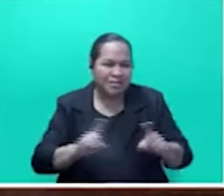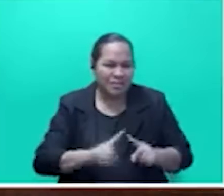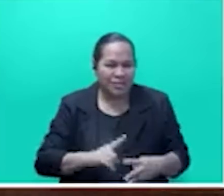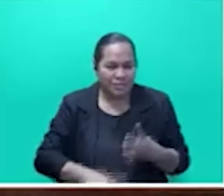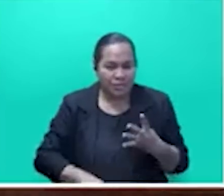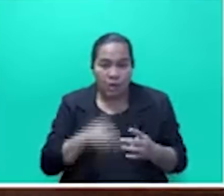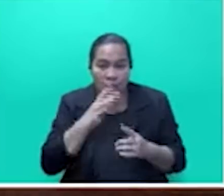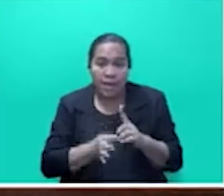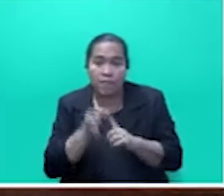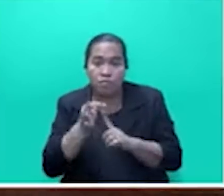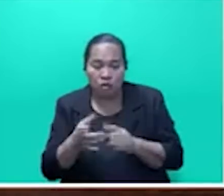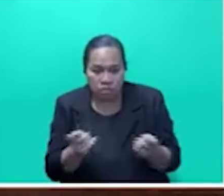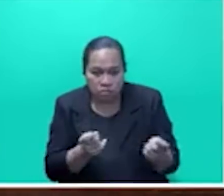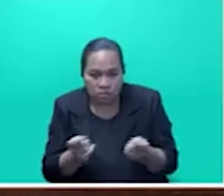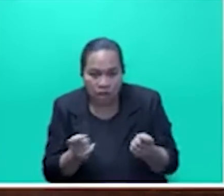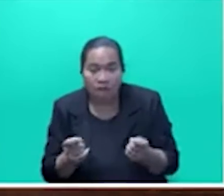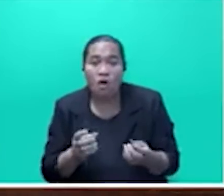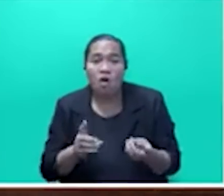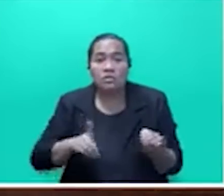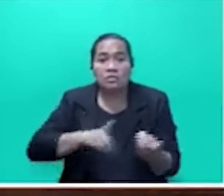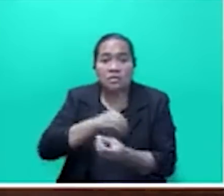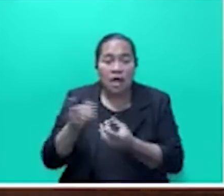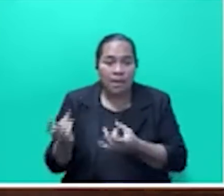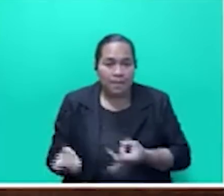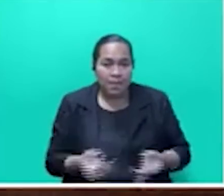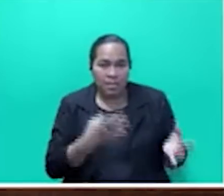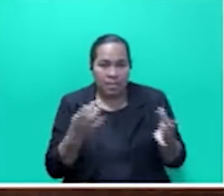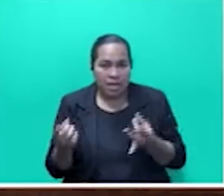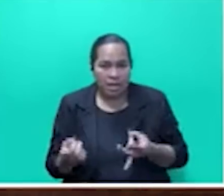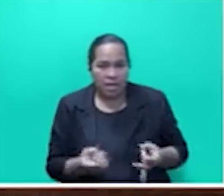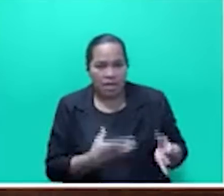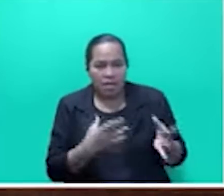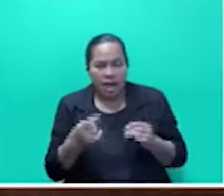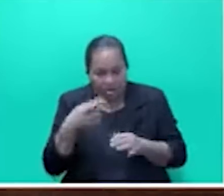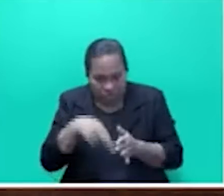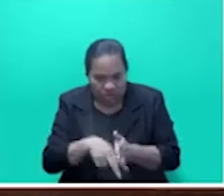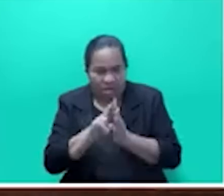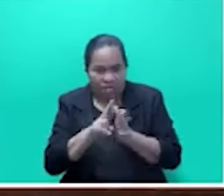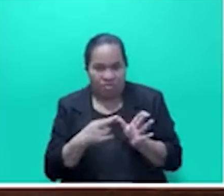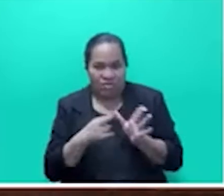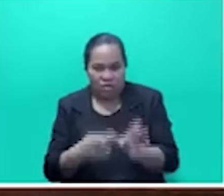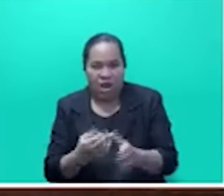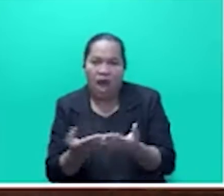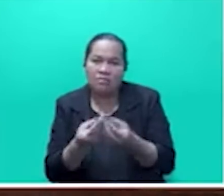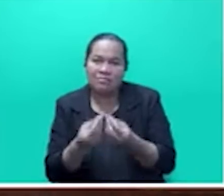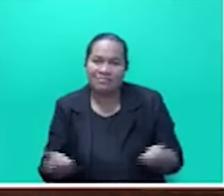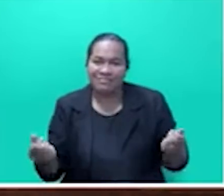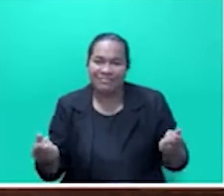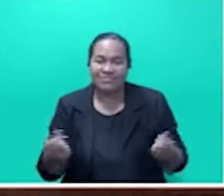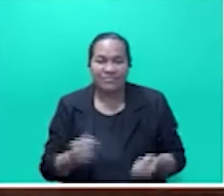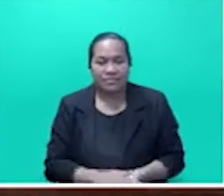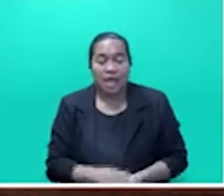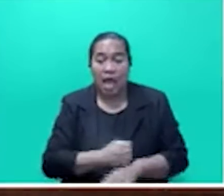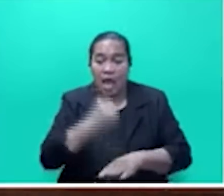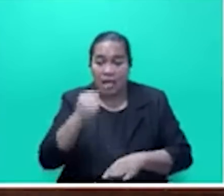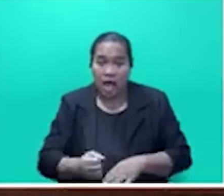be improved coordination for disaster preparedness, response, recovery, operations, and mitigation.